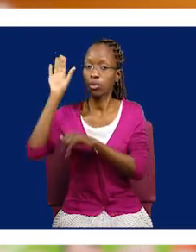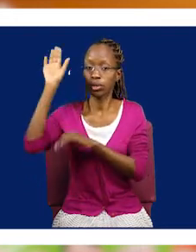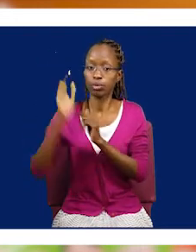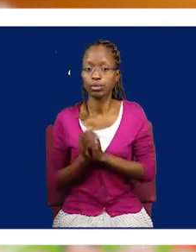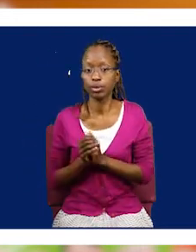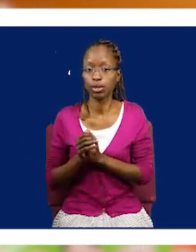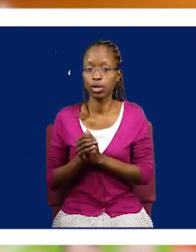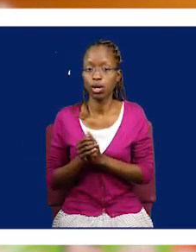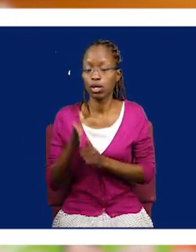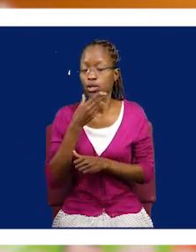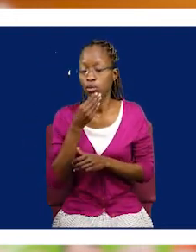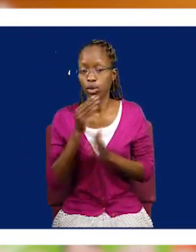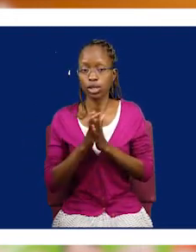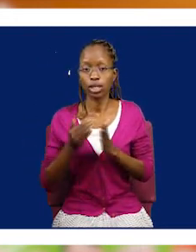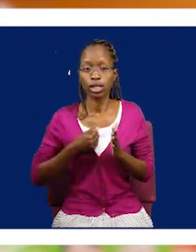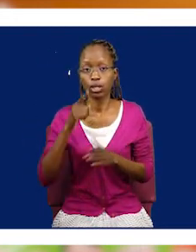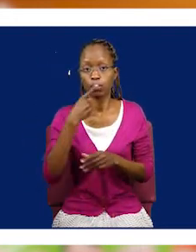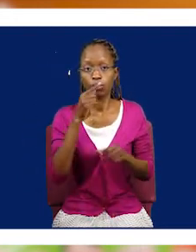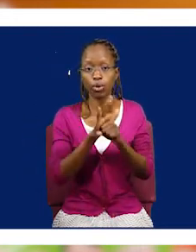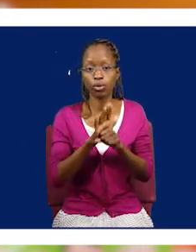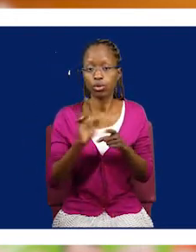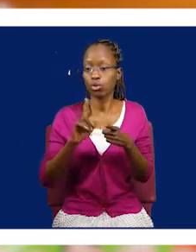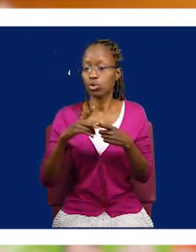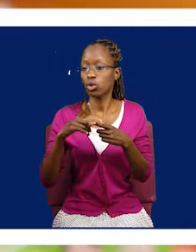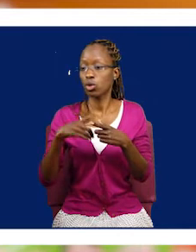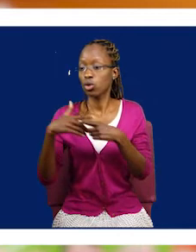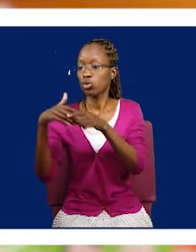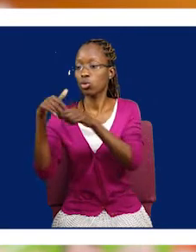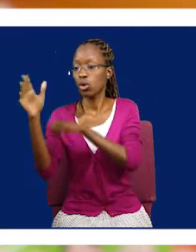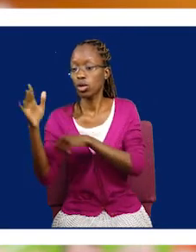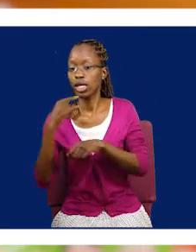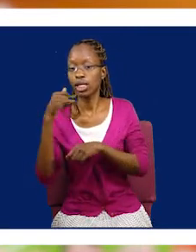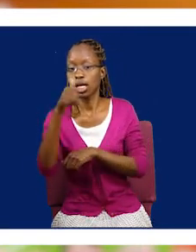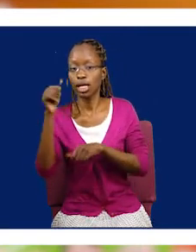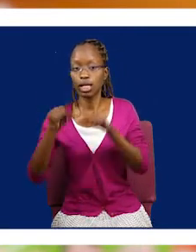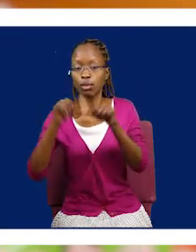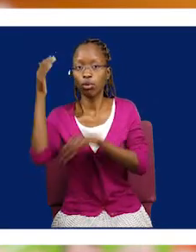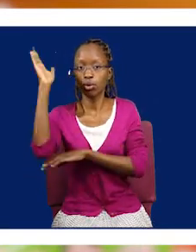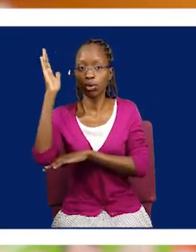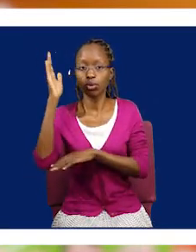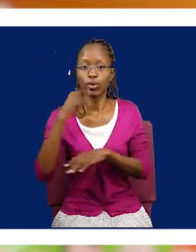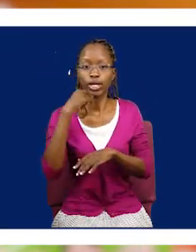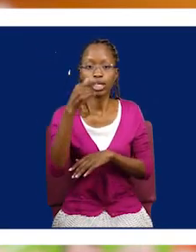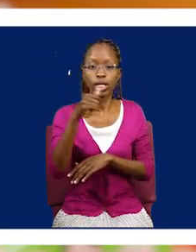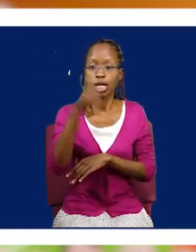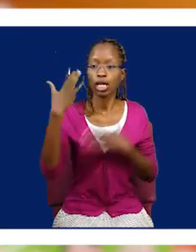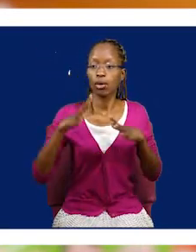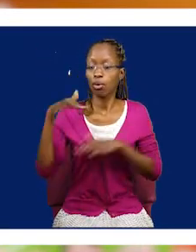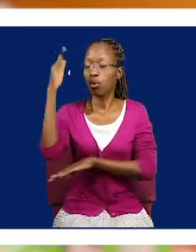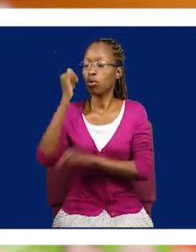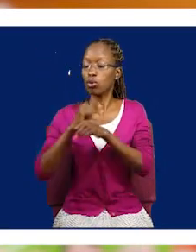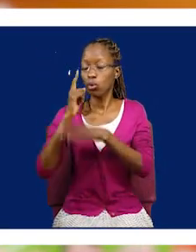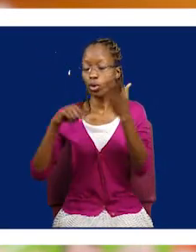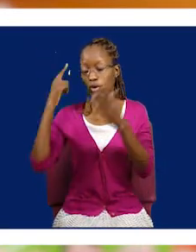him. So boys and girls, do you promise to go out and tell others about God? Tell them what he has done for